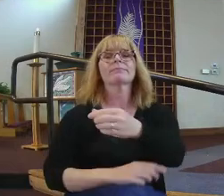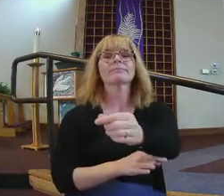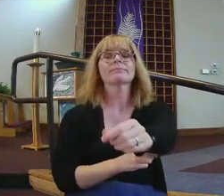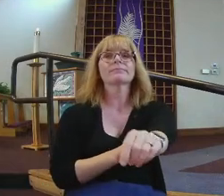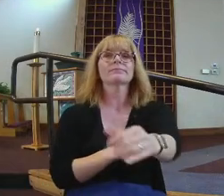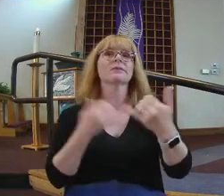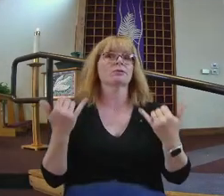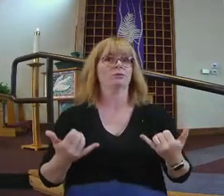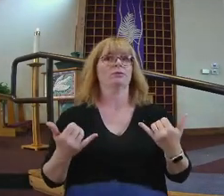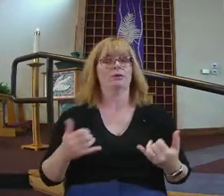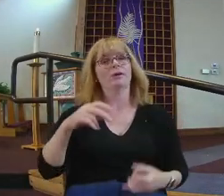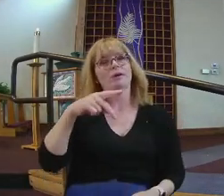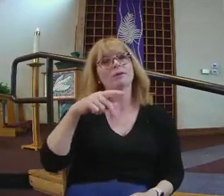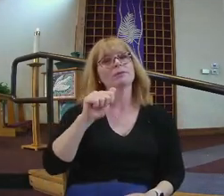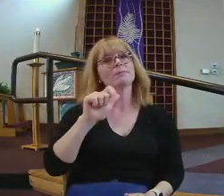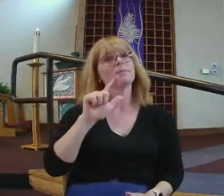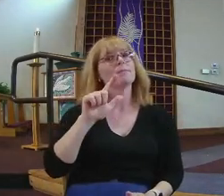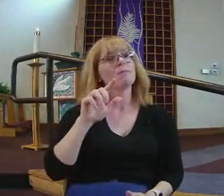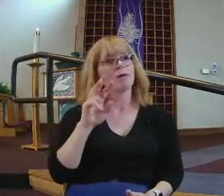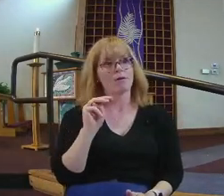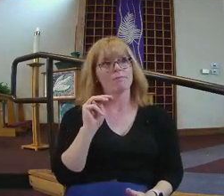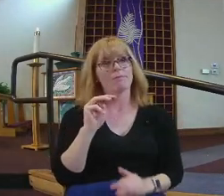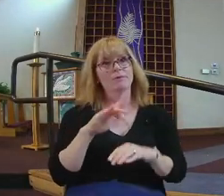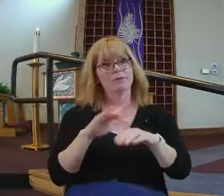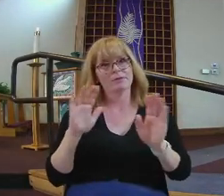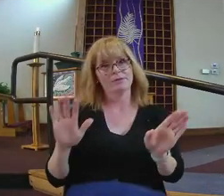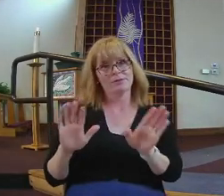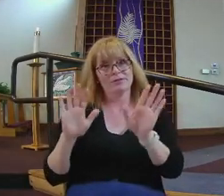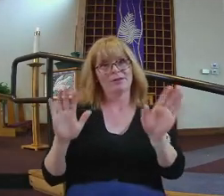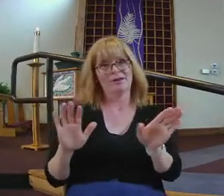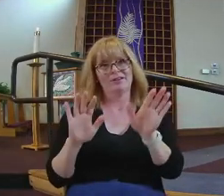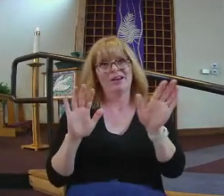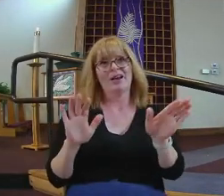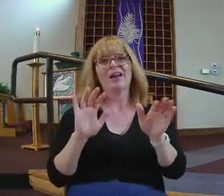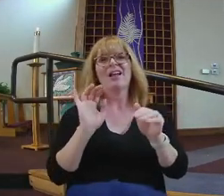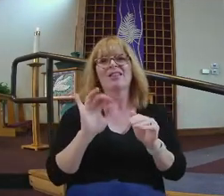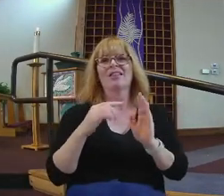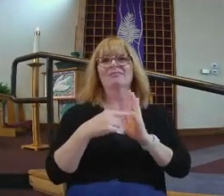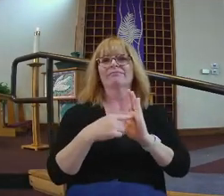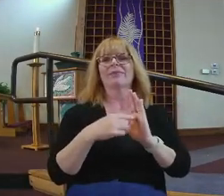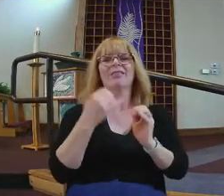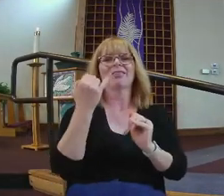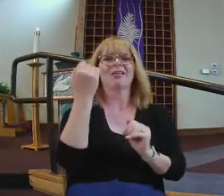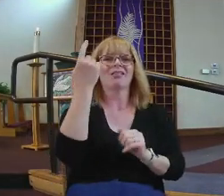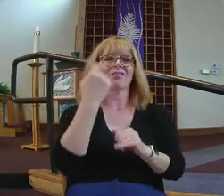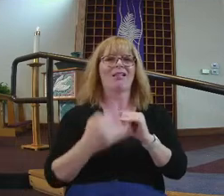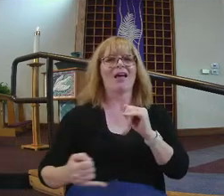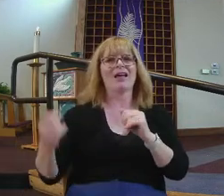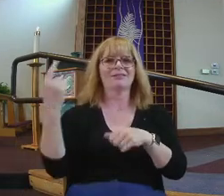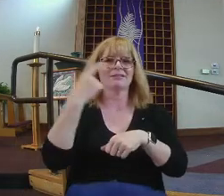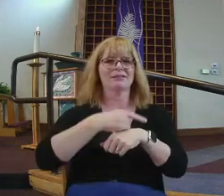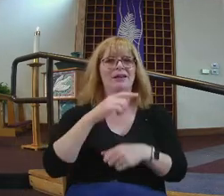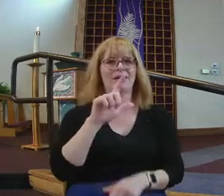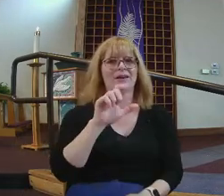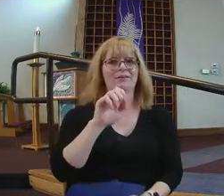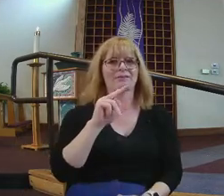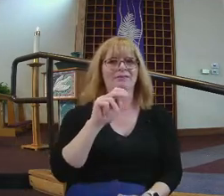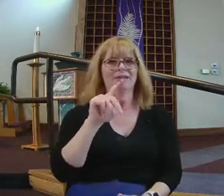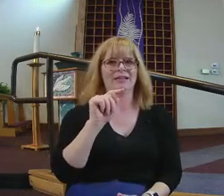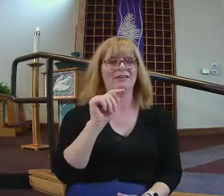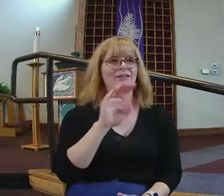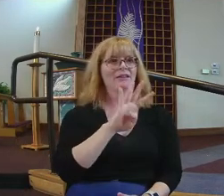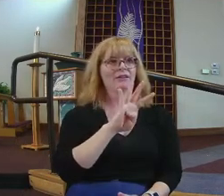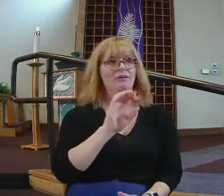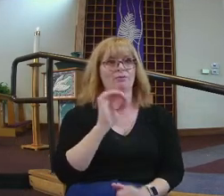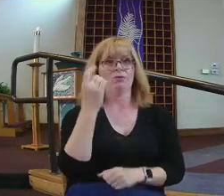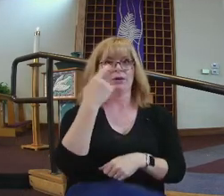So today is Palm Sunday, and Palm Sunday marks the last Sunday of Lent, the 40-day season beginning